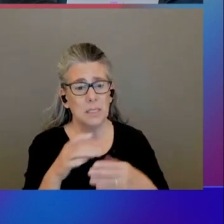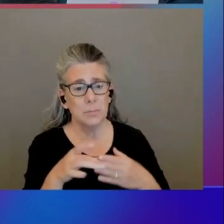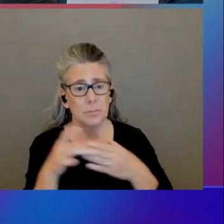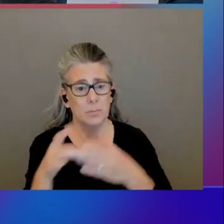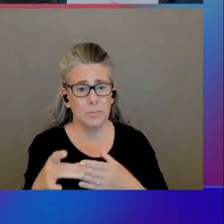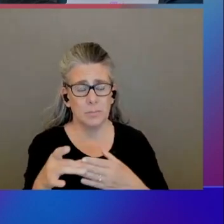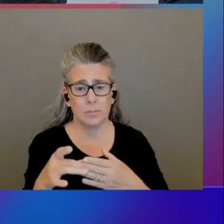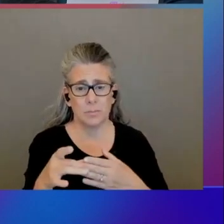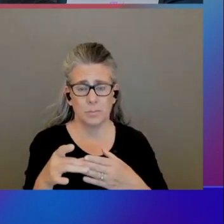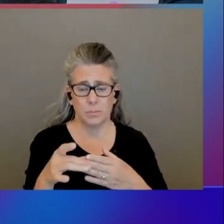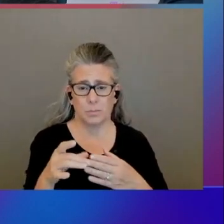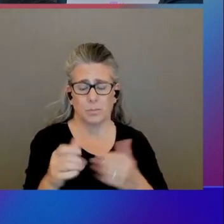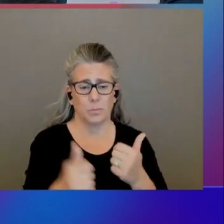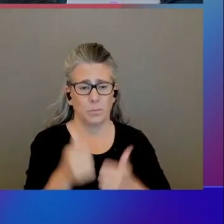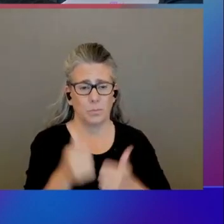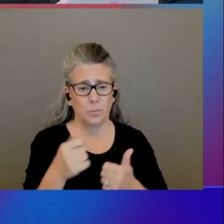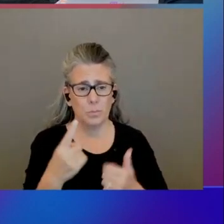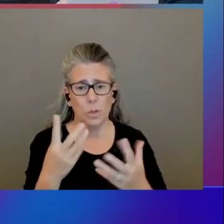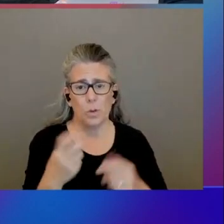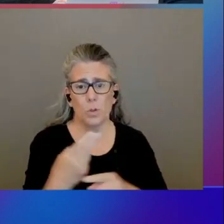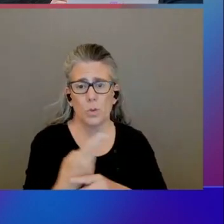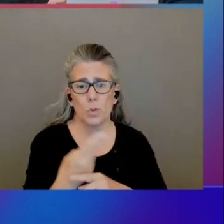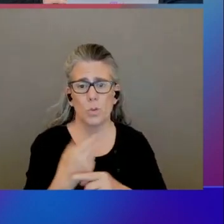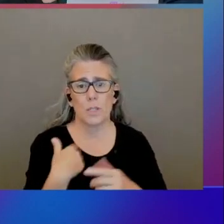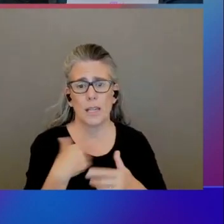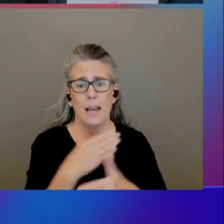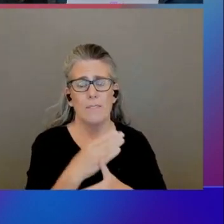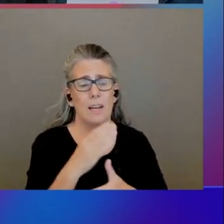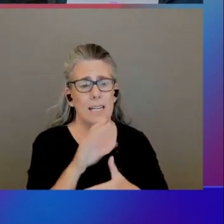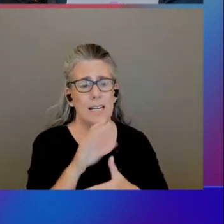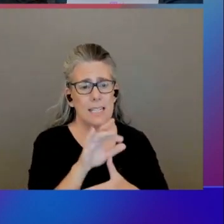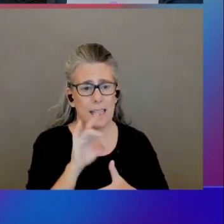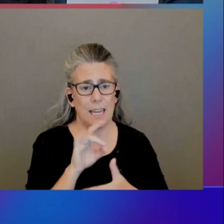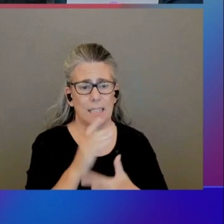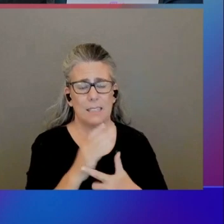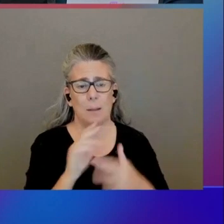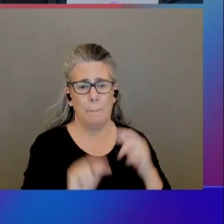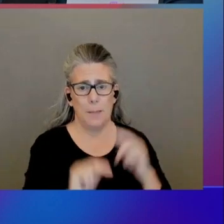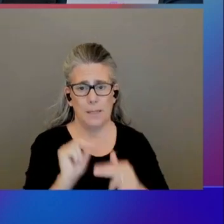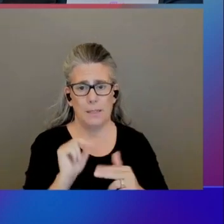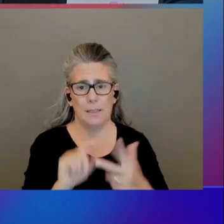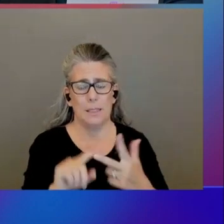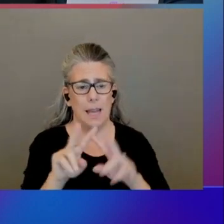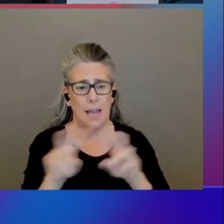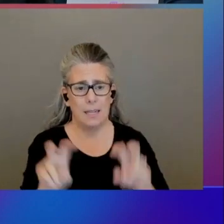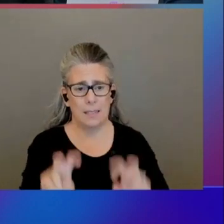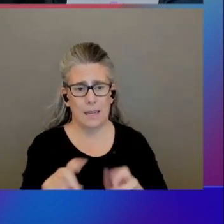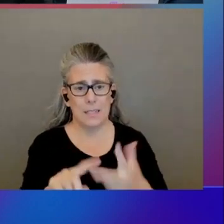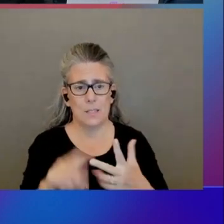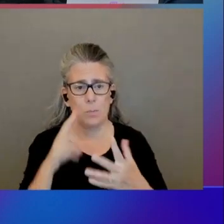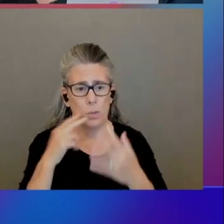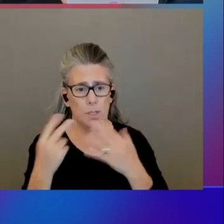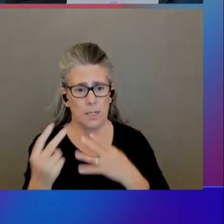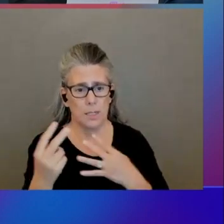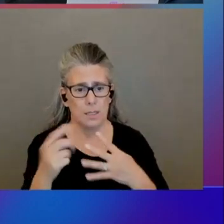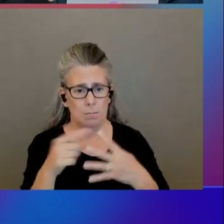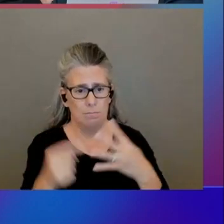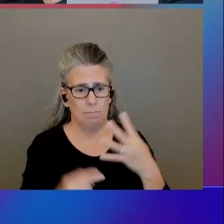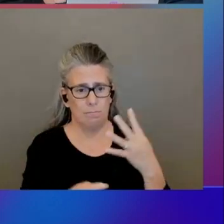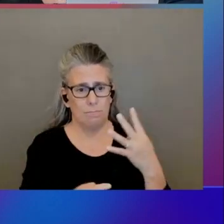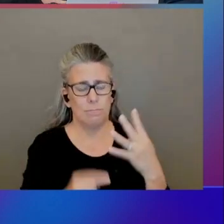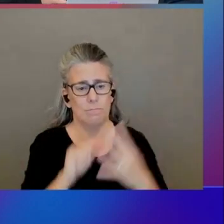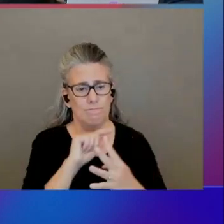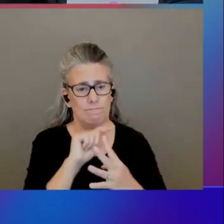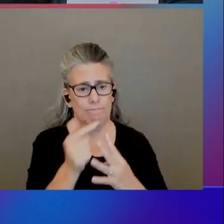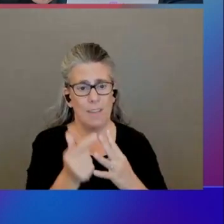of select, build, analyze, and predict. And so really walking the user through these simple steps, sequential